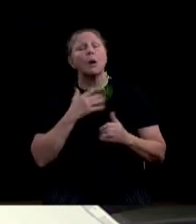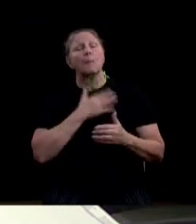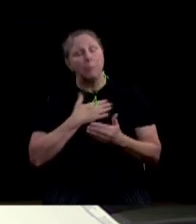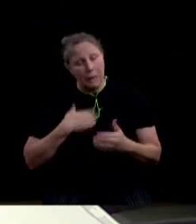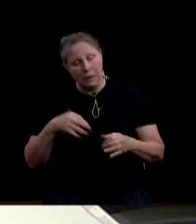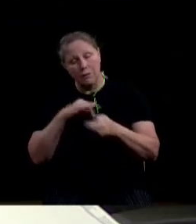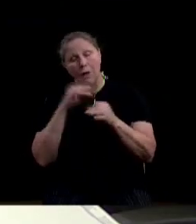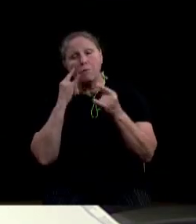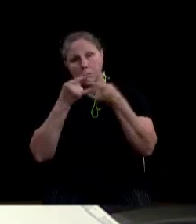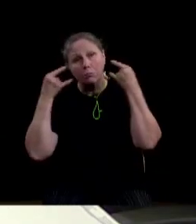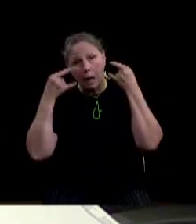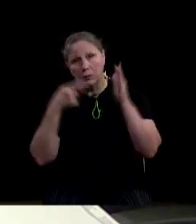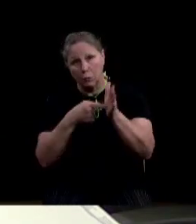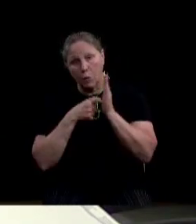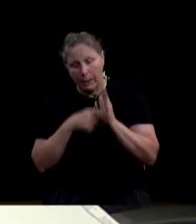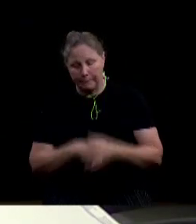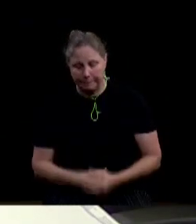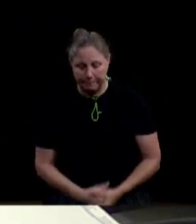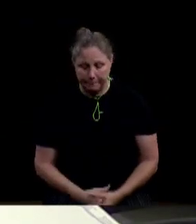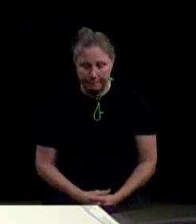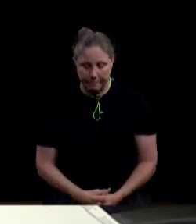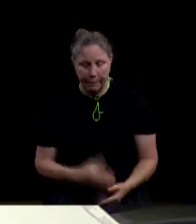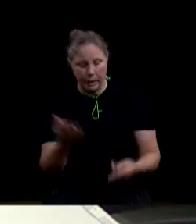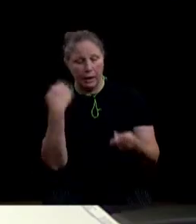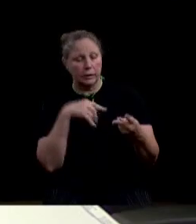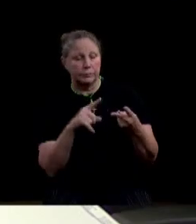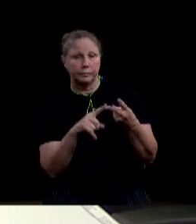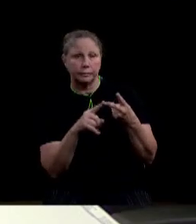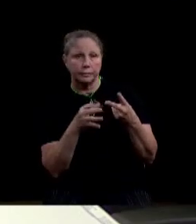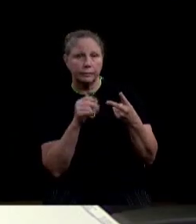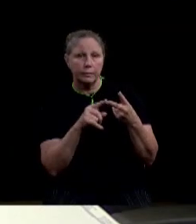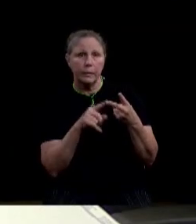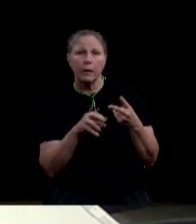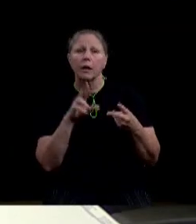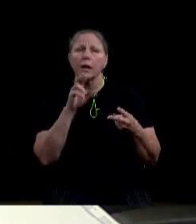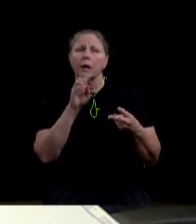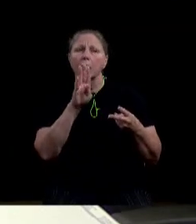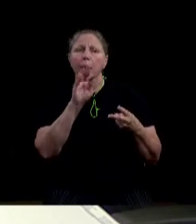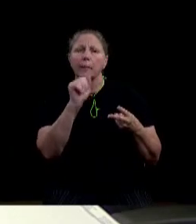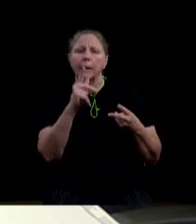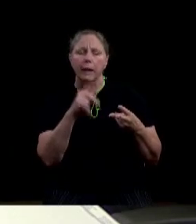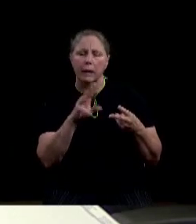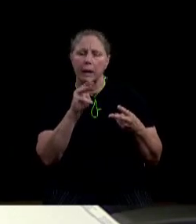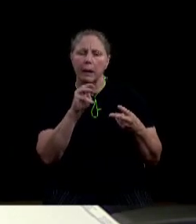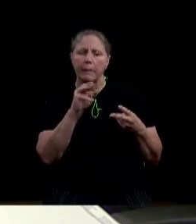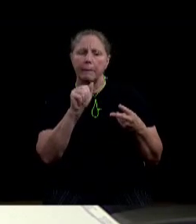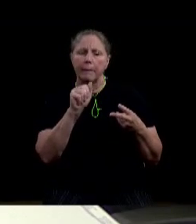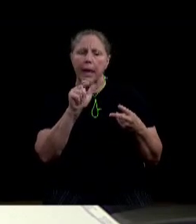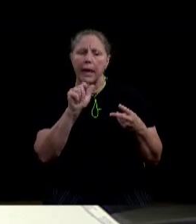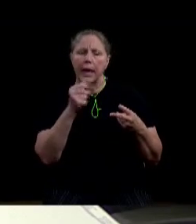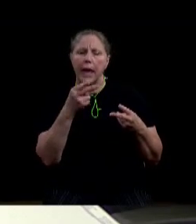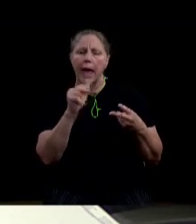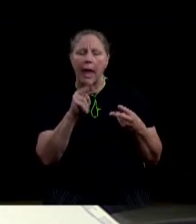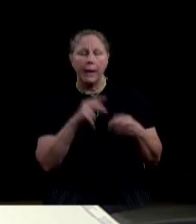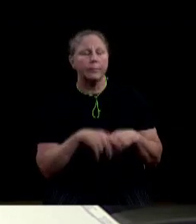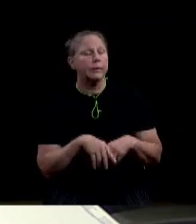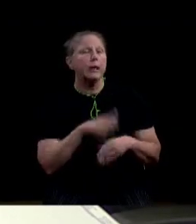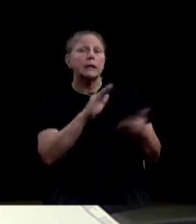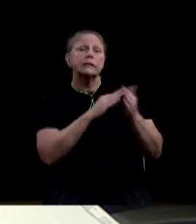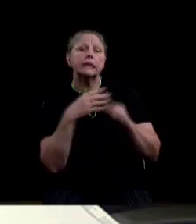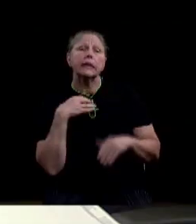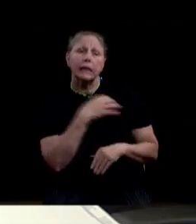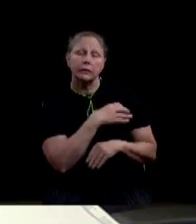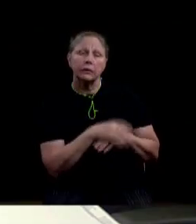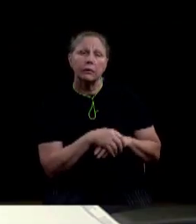Next comment from Rebecca Mahan. Dear City Council, thank you so much for serving on City Council.